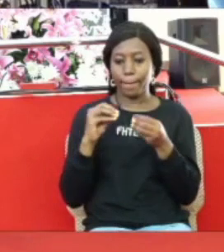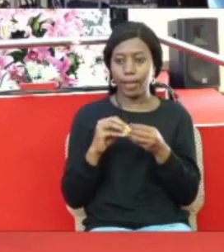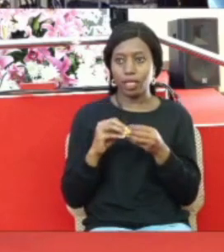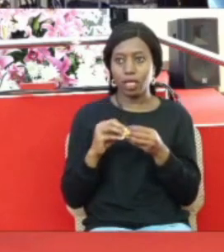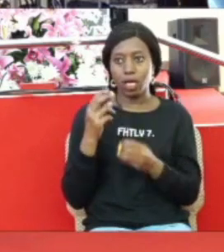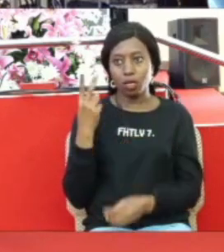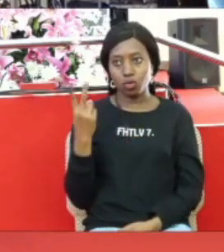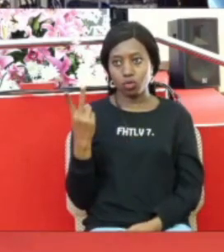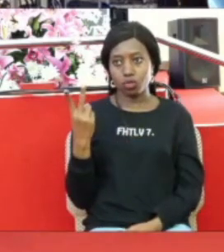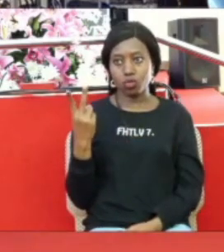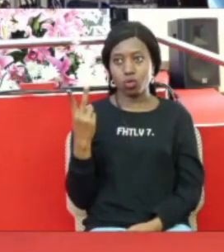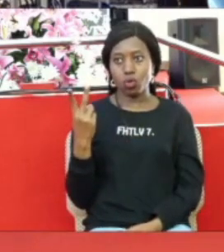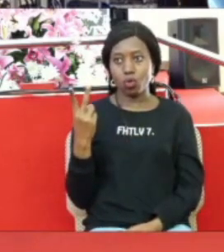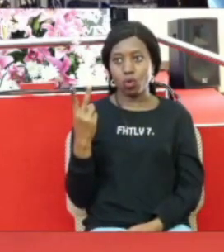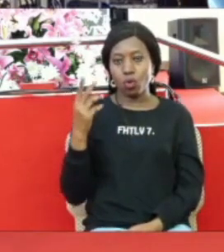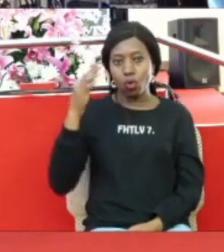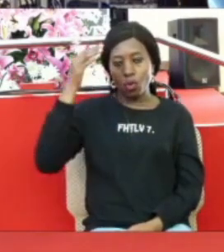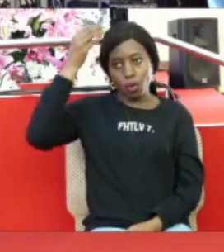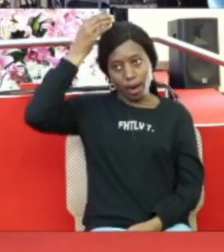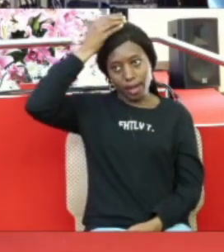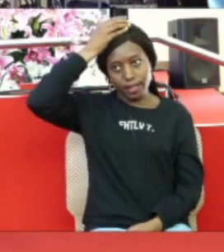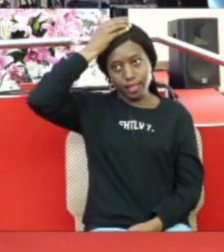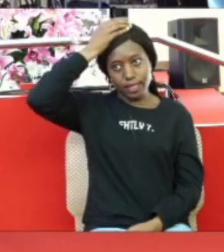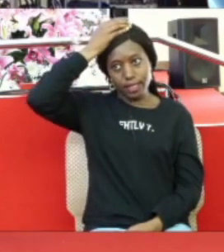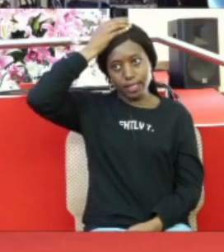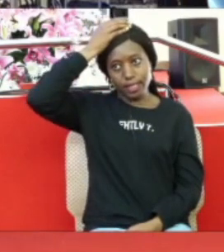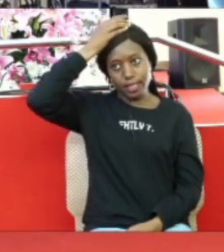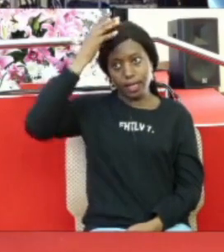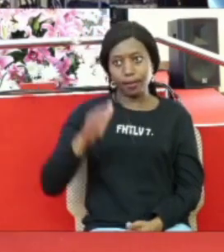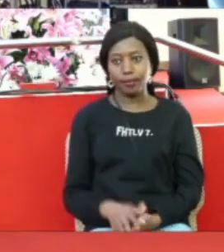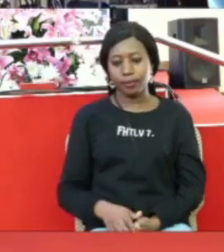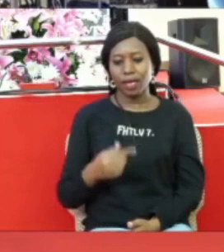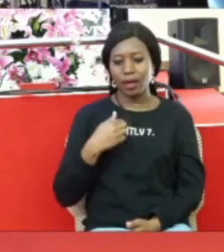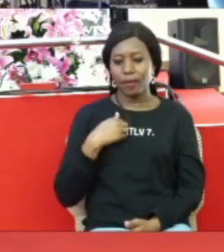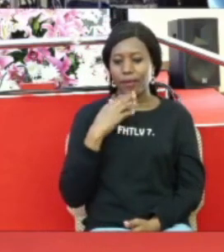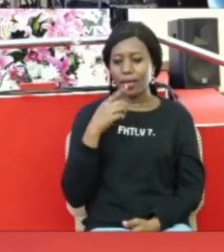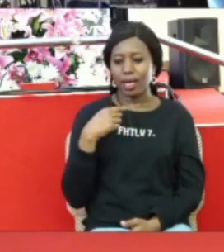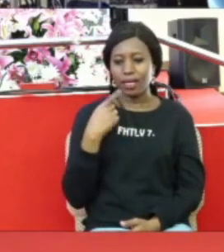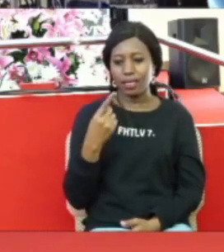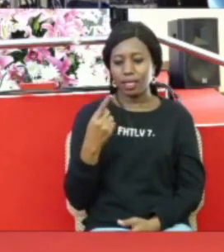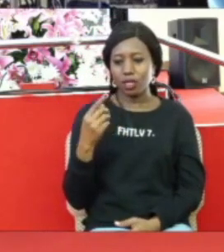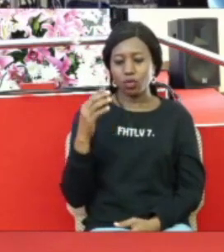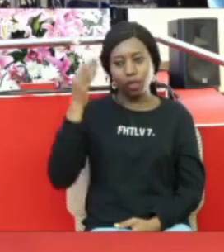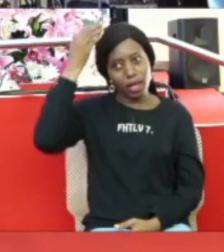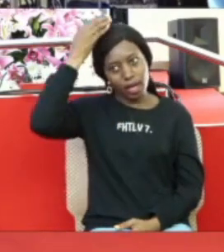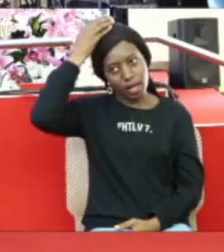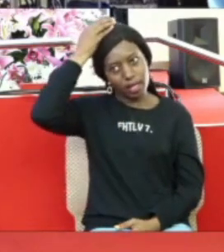in training. Those days, nurses were paid something. So I told them, nimefukuzwa. One of them gave me the 20